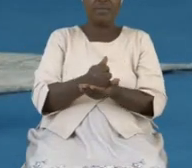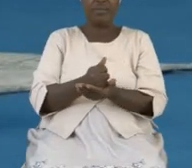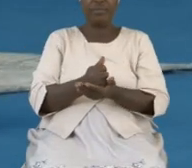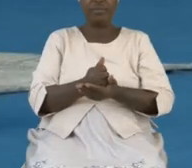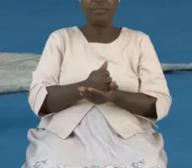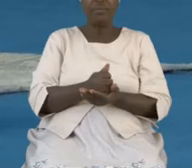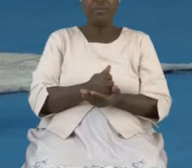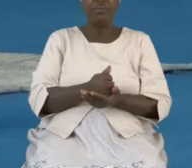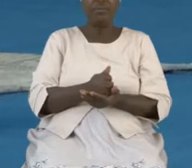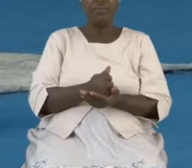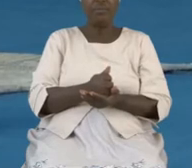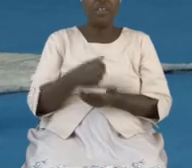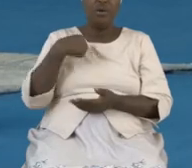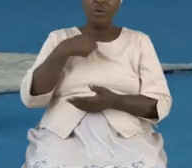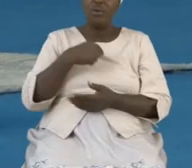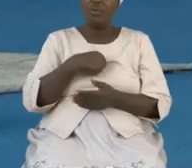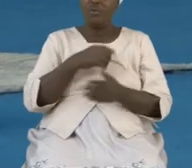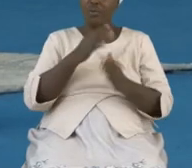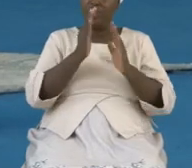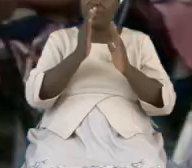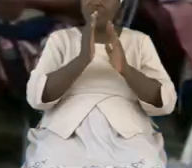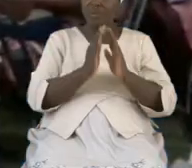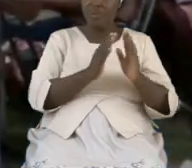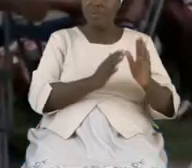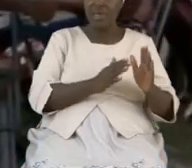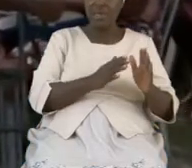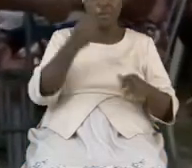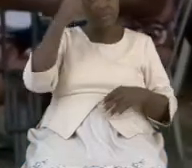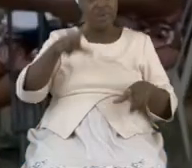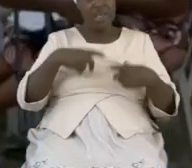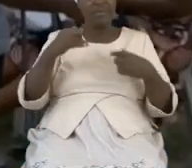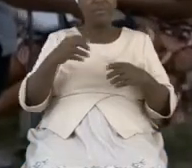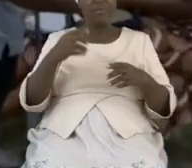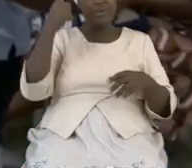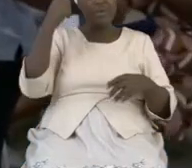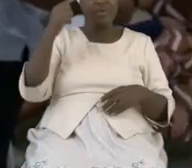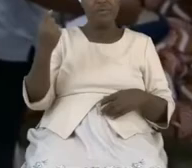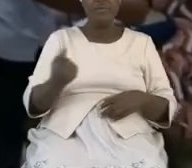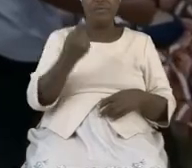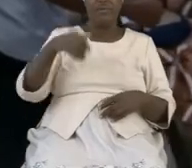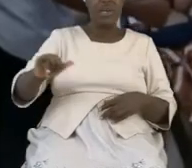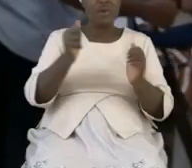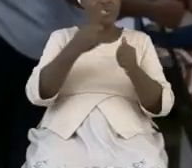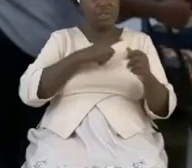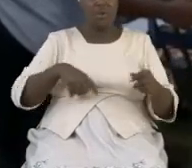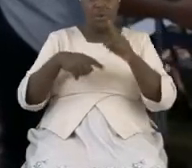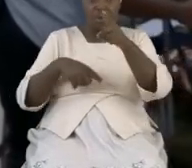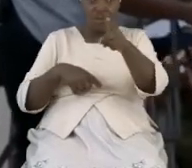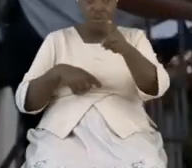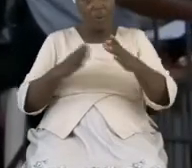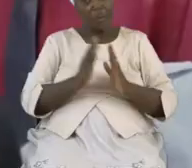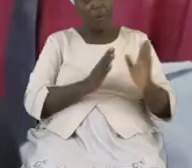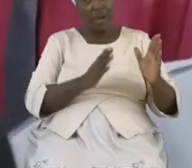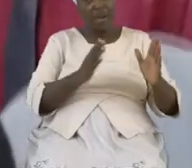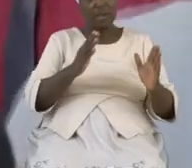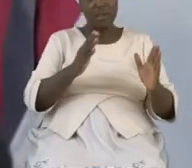We plan on living forever with the Lord. Amen. You plan on living forever with the